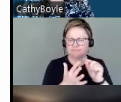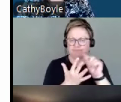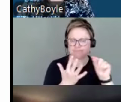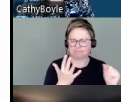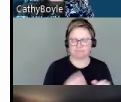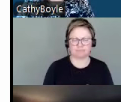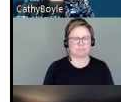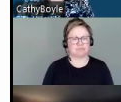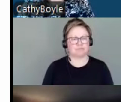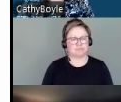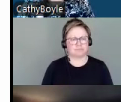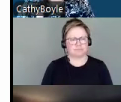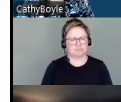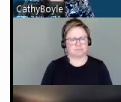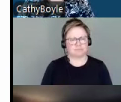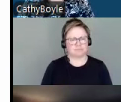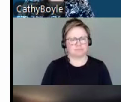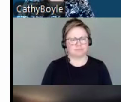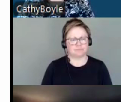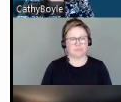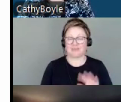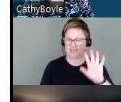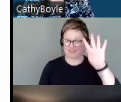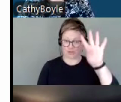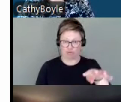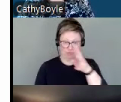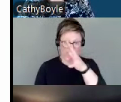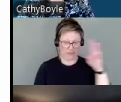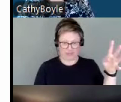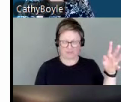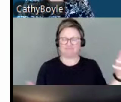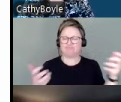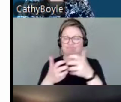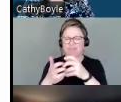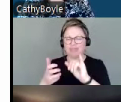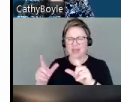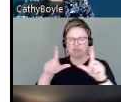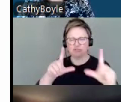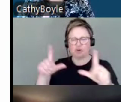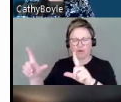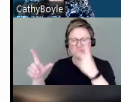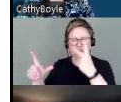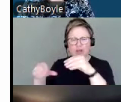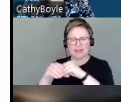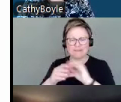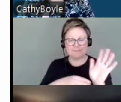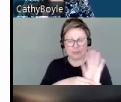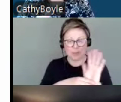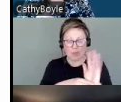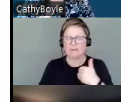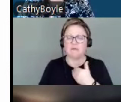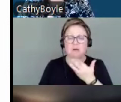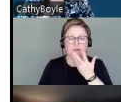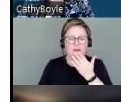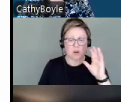first. I will say the grid corresponds to the chart we saw in the video. It is color coded and